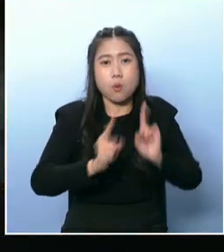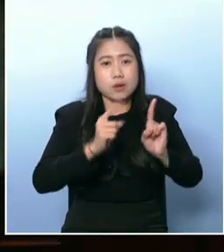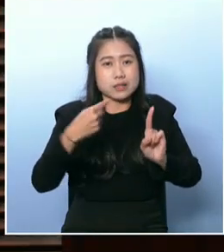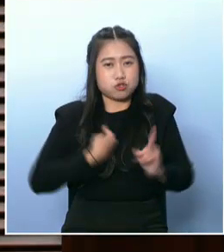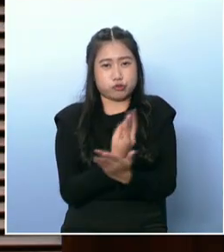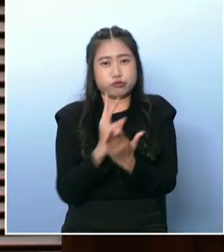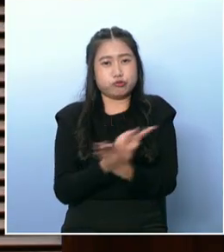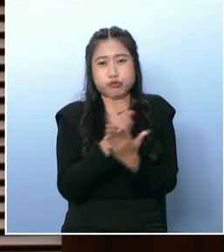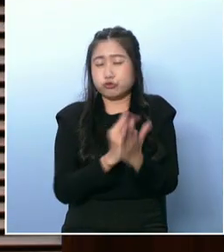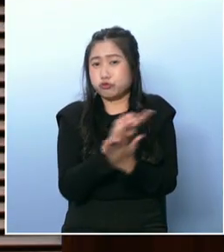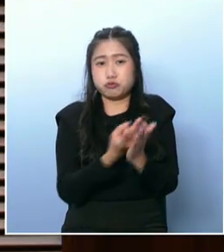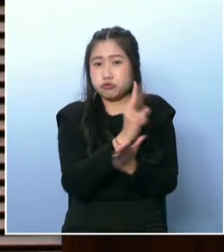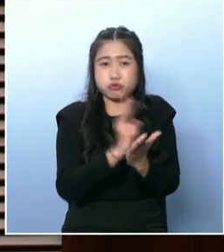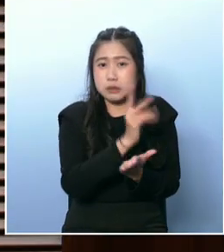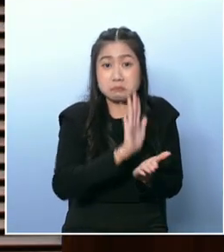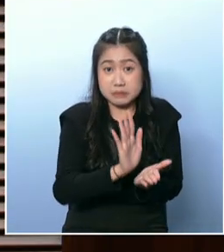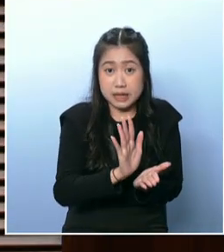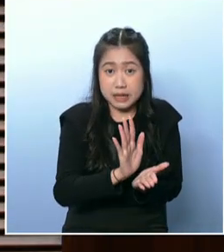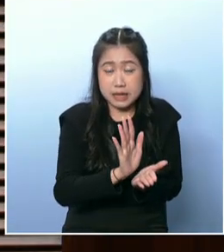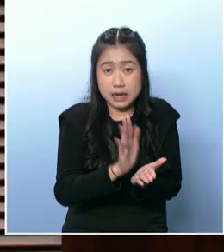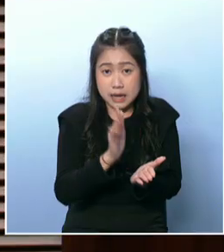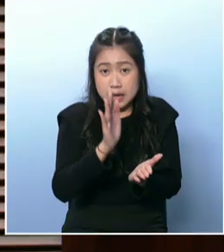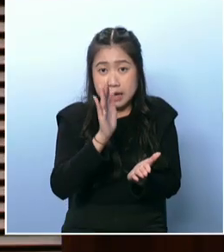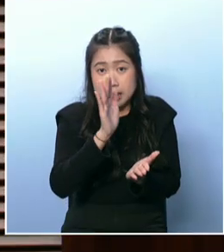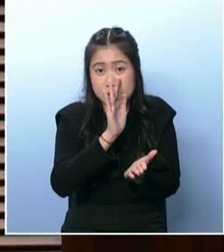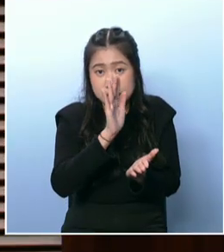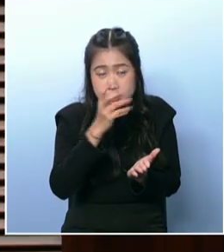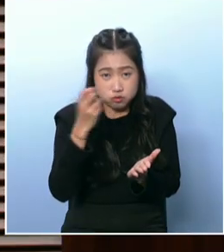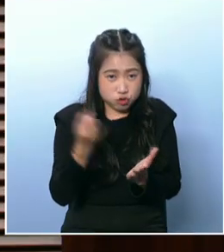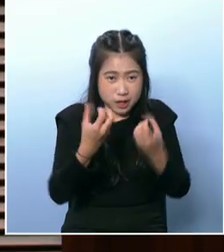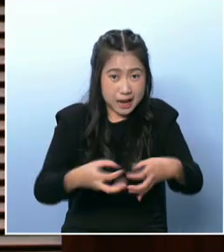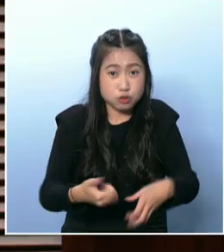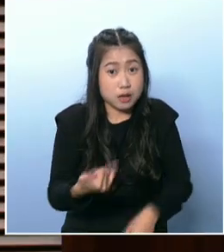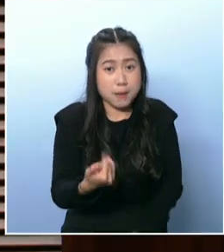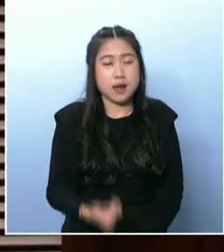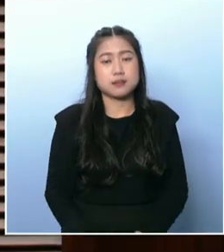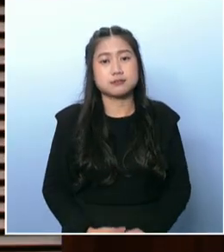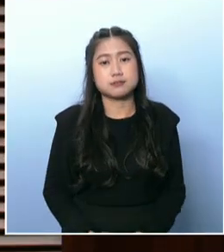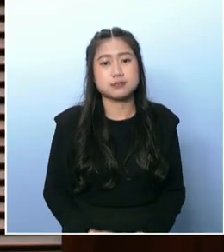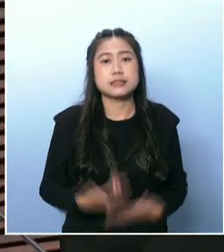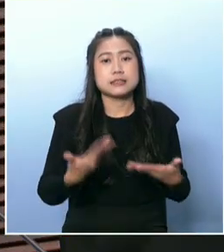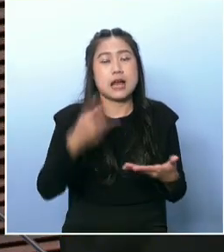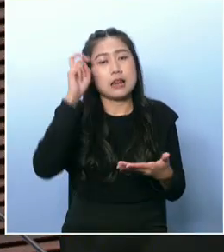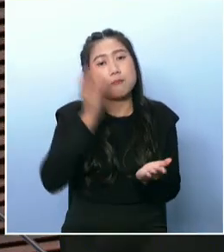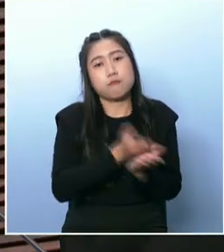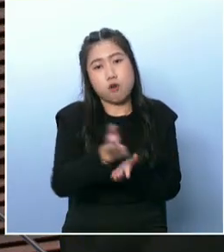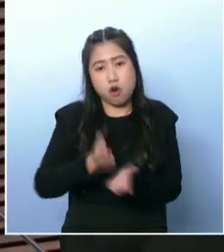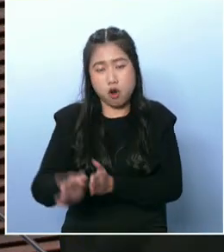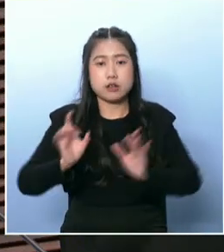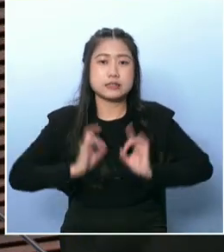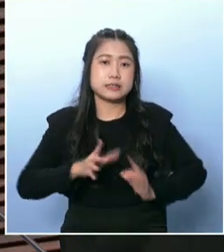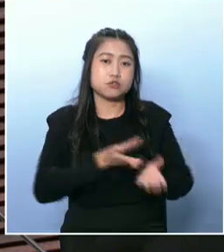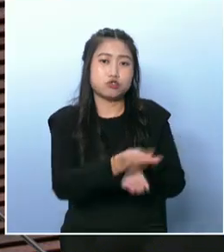which requires amendment to the relevant legislation. Is that correct? Well,